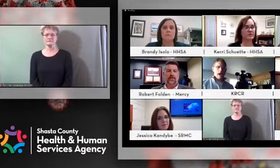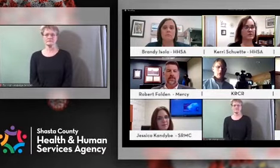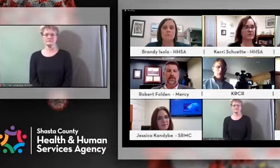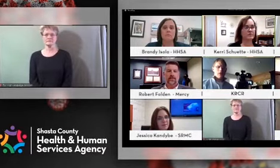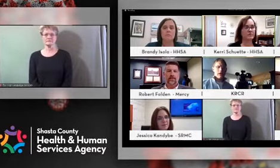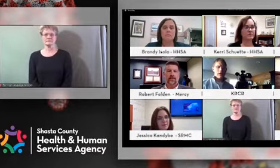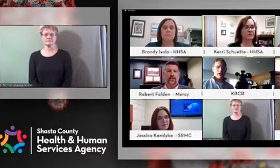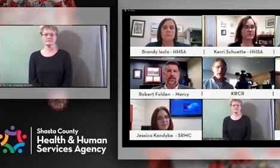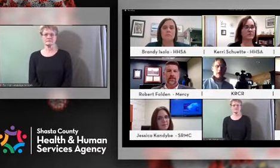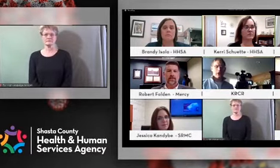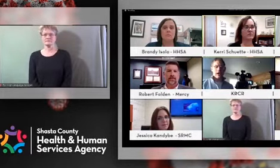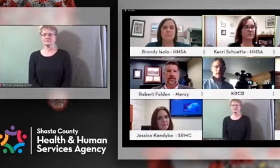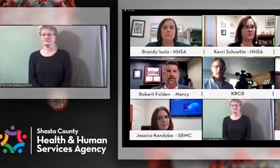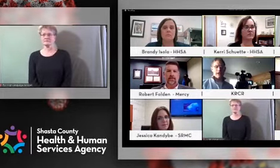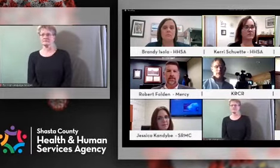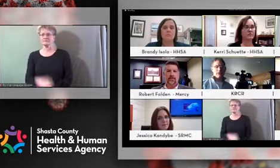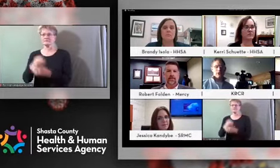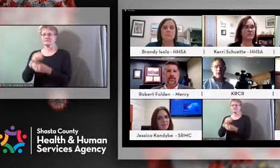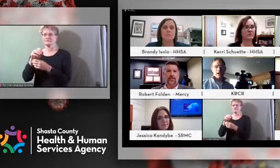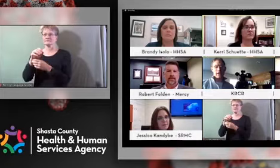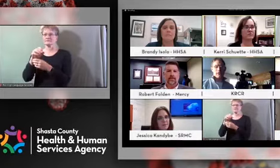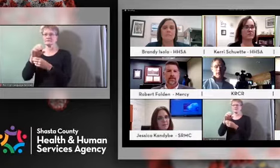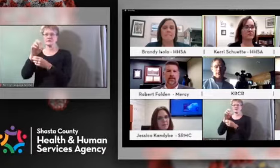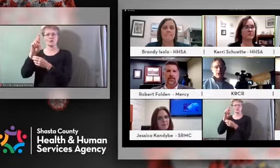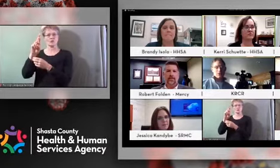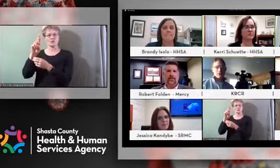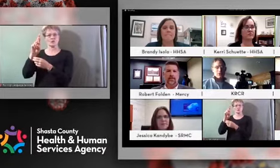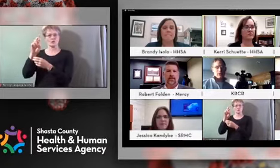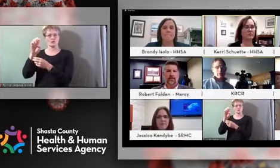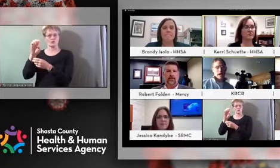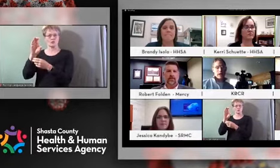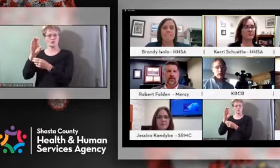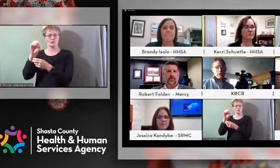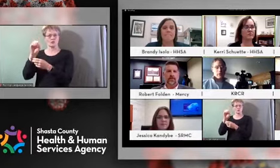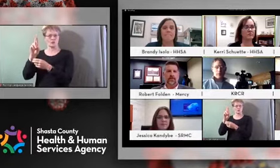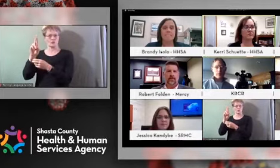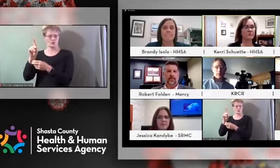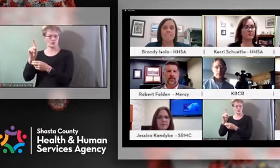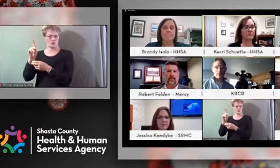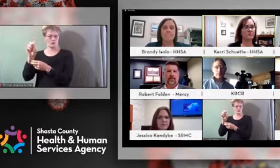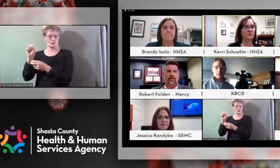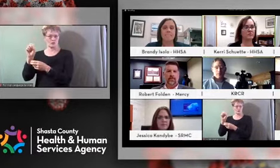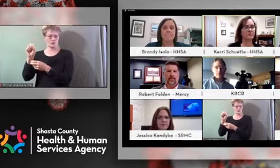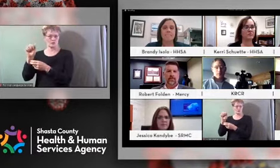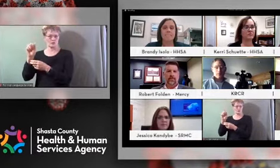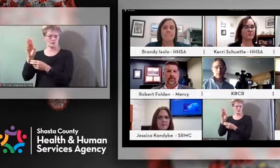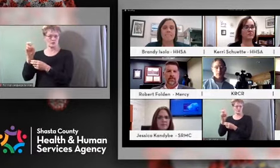Okay. How quickly are you guys test results back?